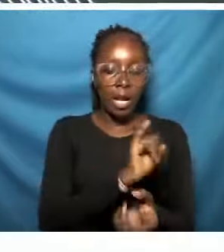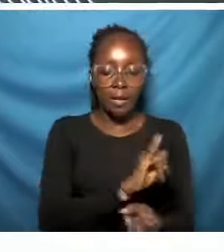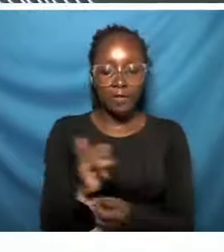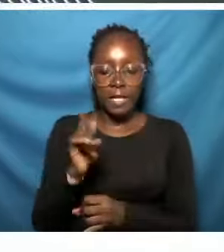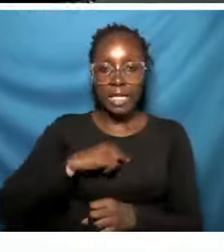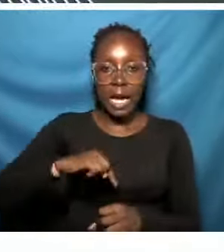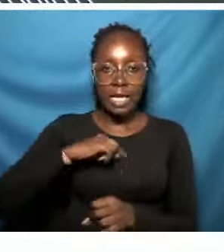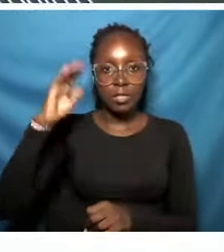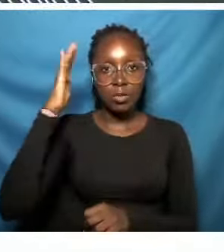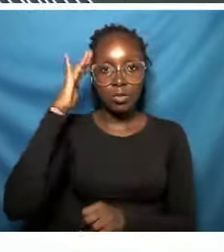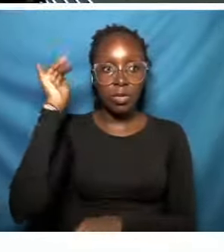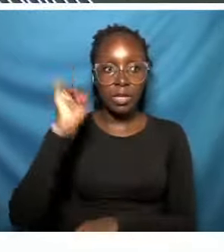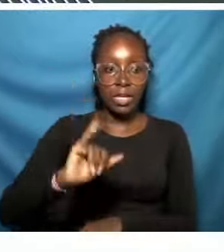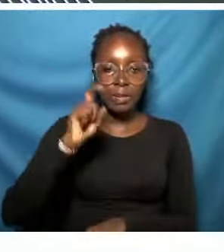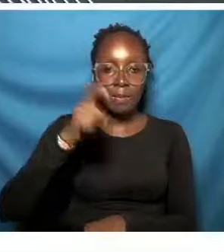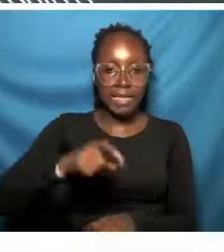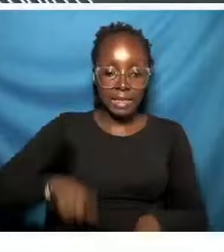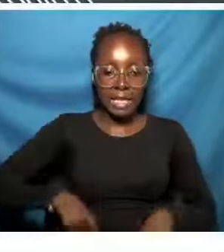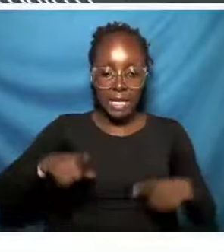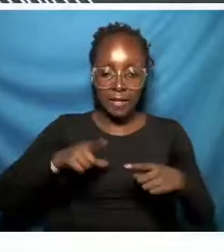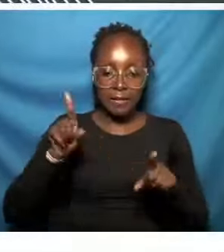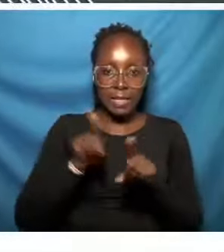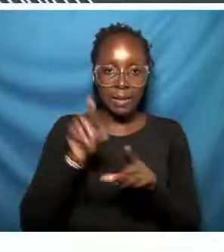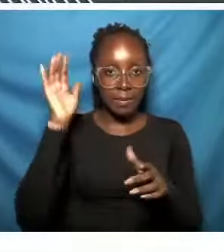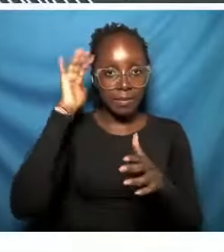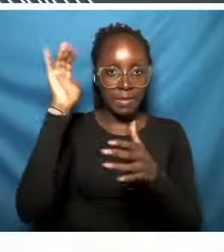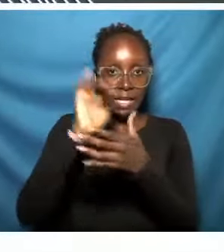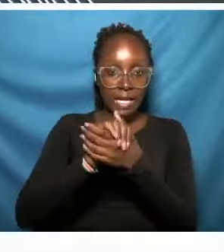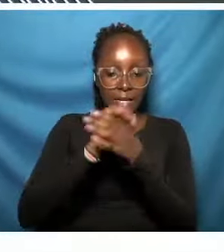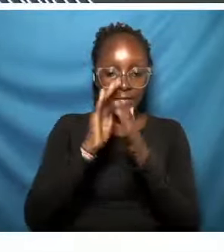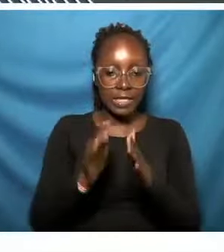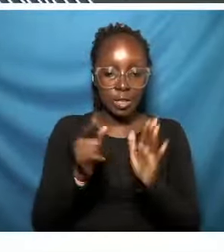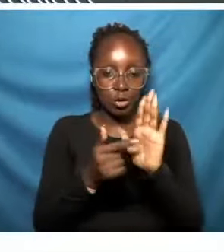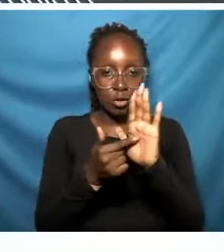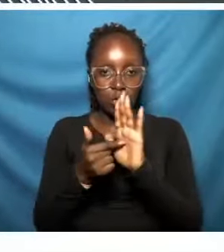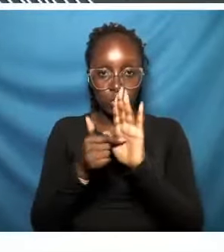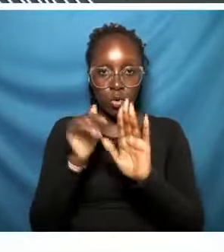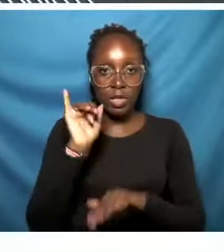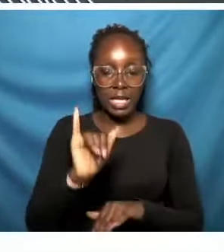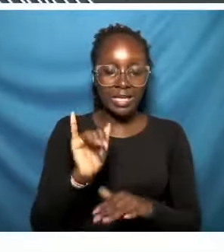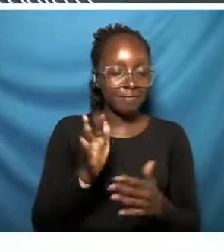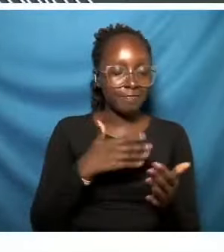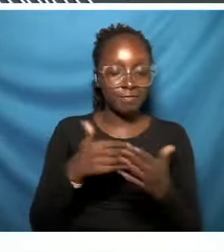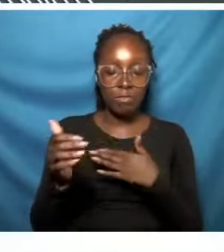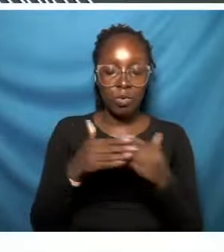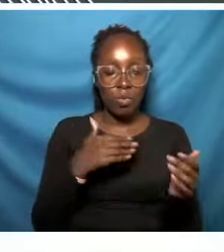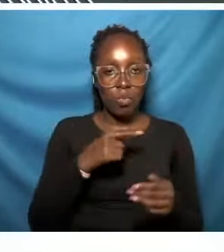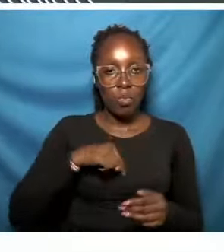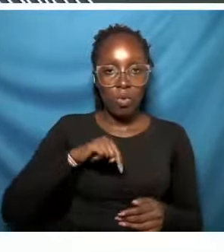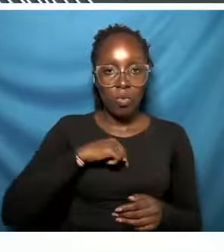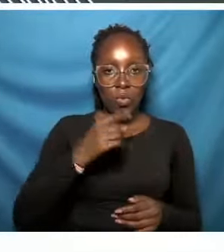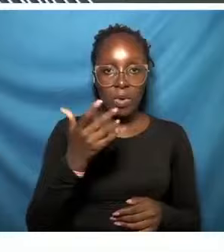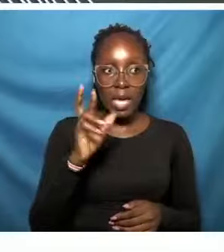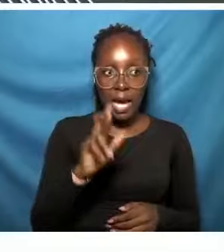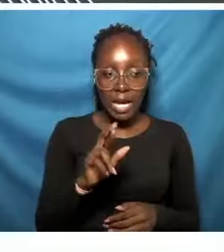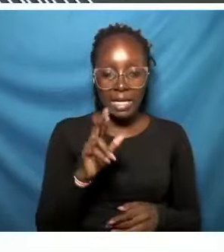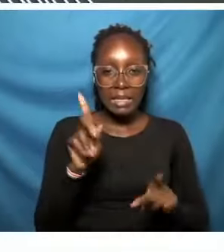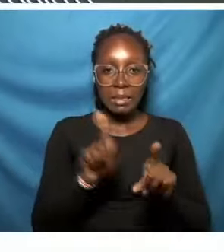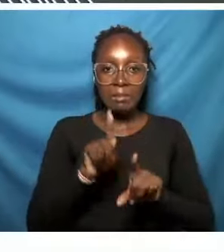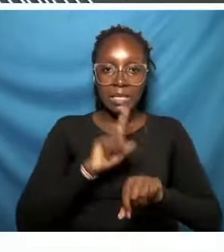that we must live as believers and demonstrate that wherever we are. Even when you're invited for